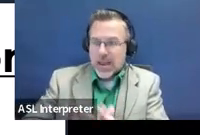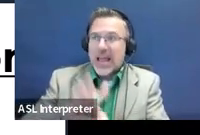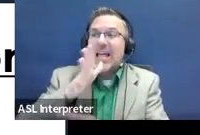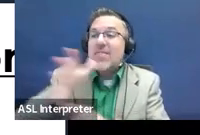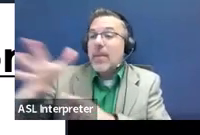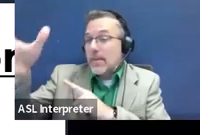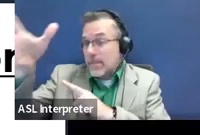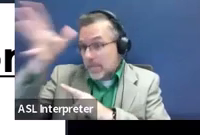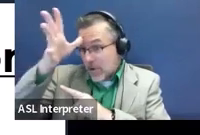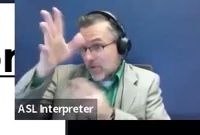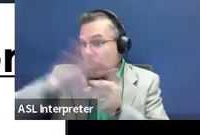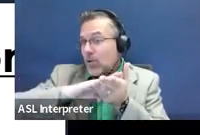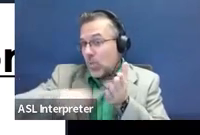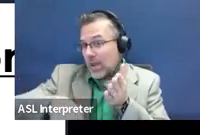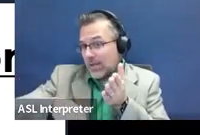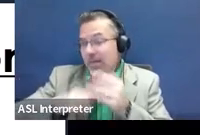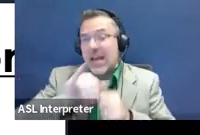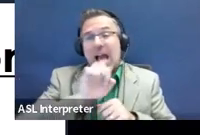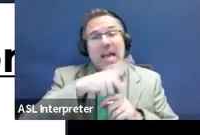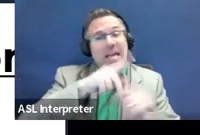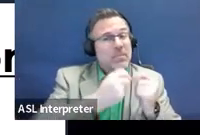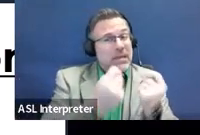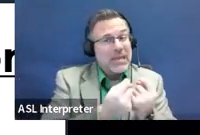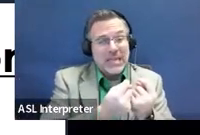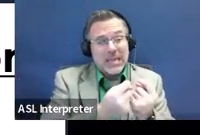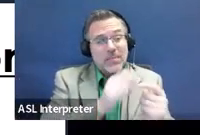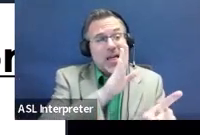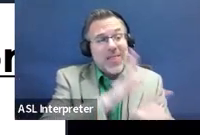right. It's not an IEP team decision